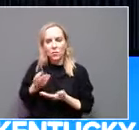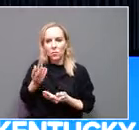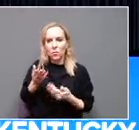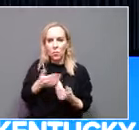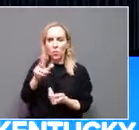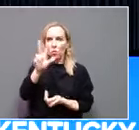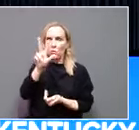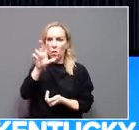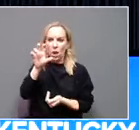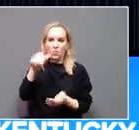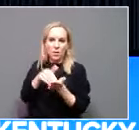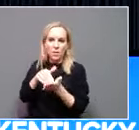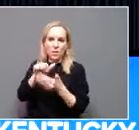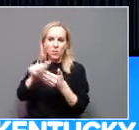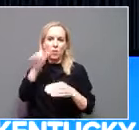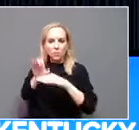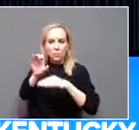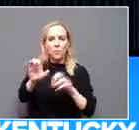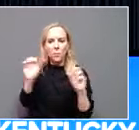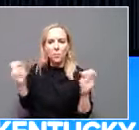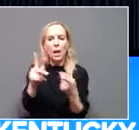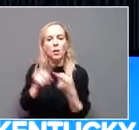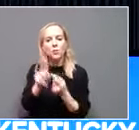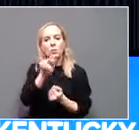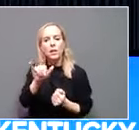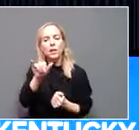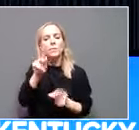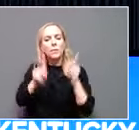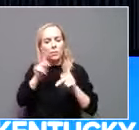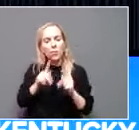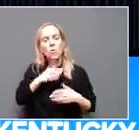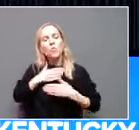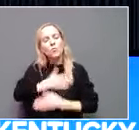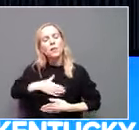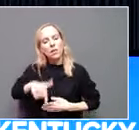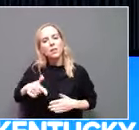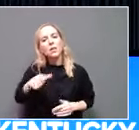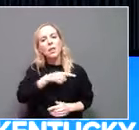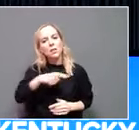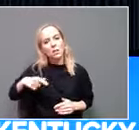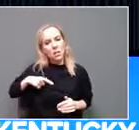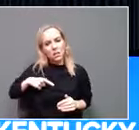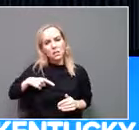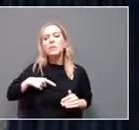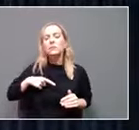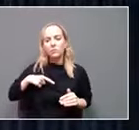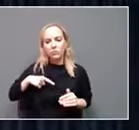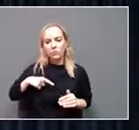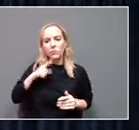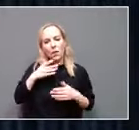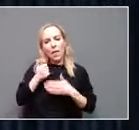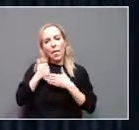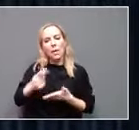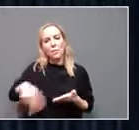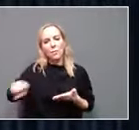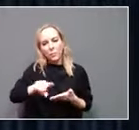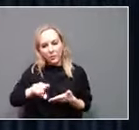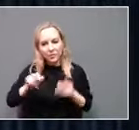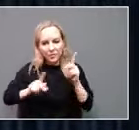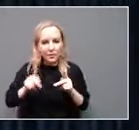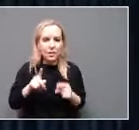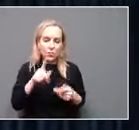to Kentucky taxpayers. We appreciate this legislation. It's going to help our folks. Thank you. You want to offer anything?